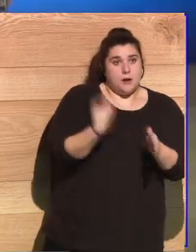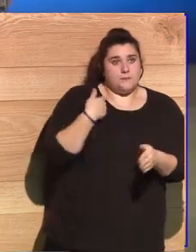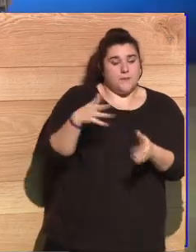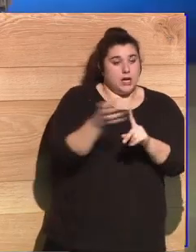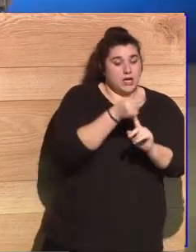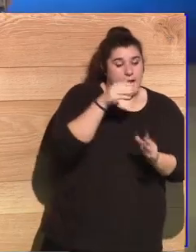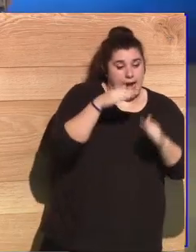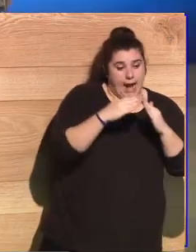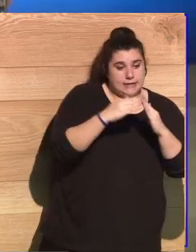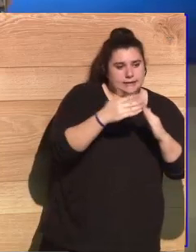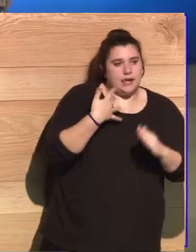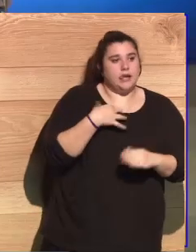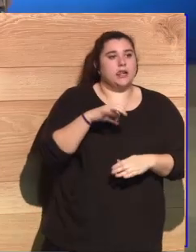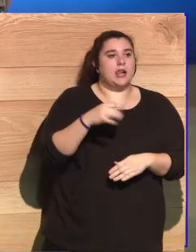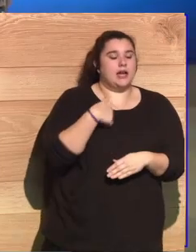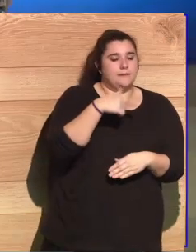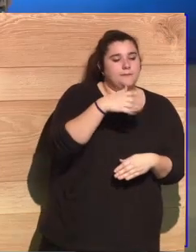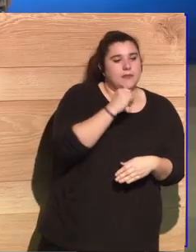It was a good experience.